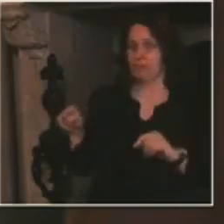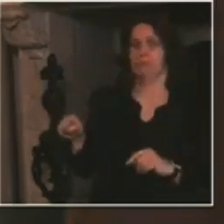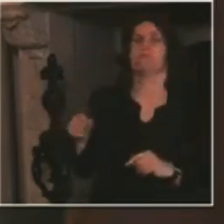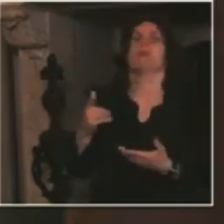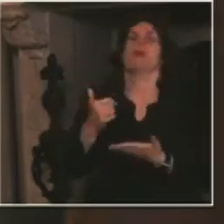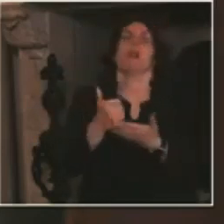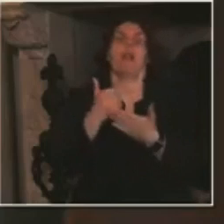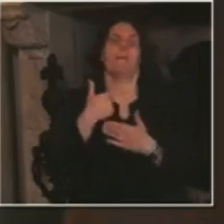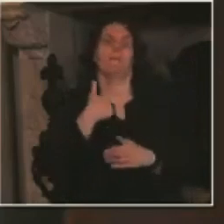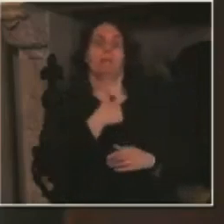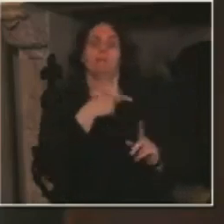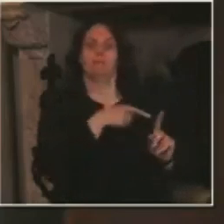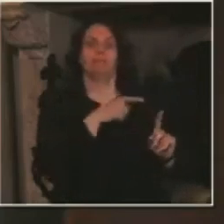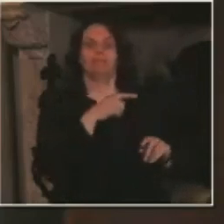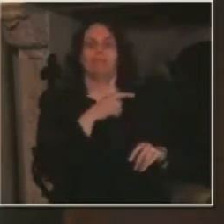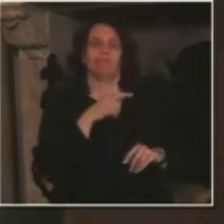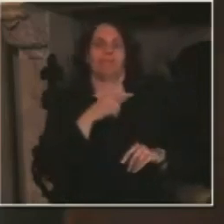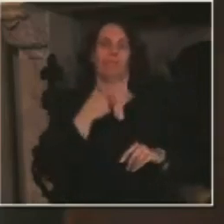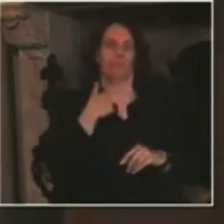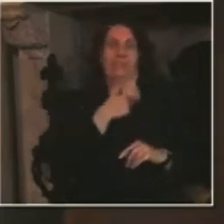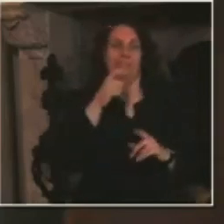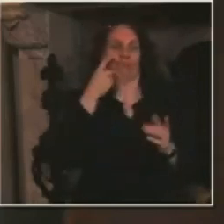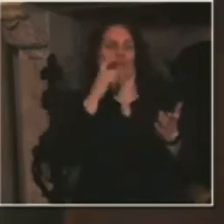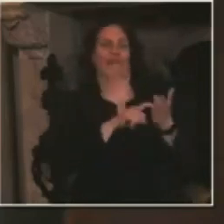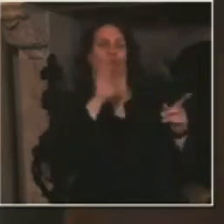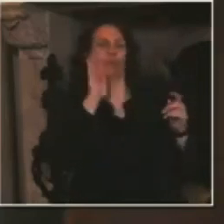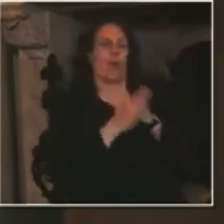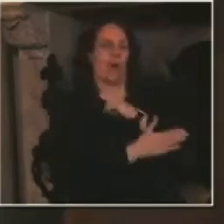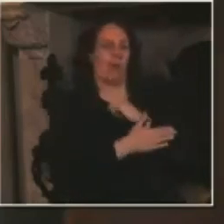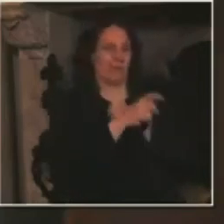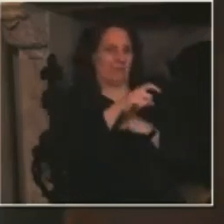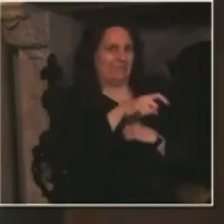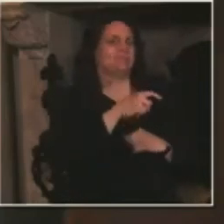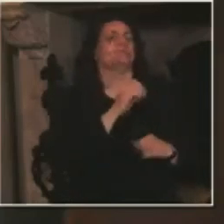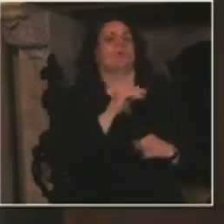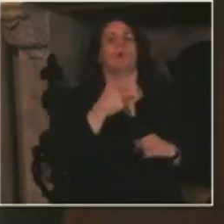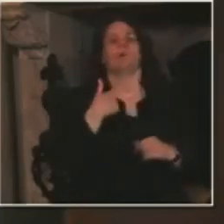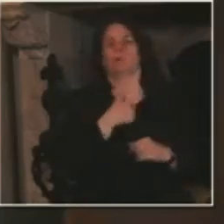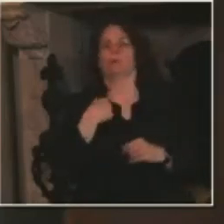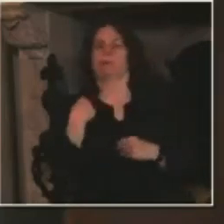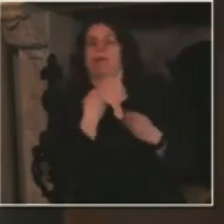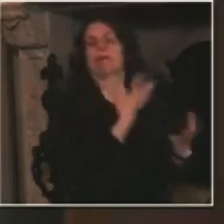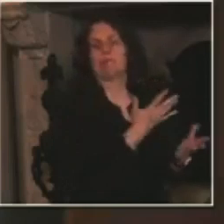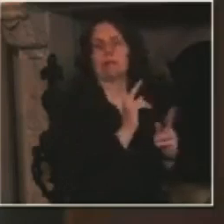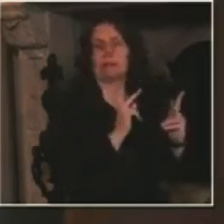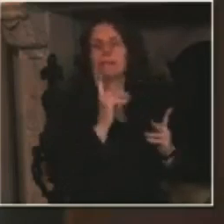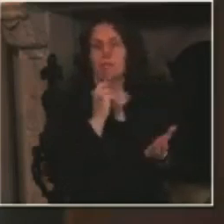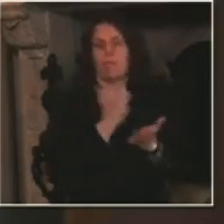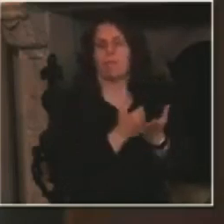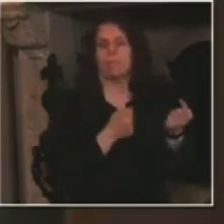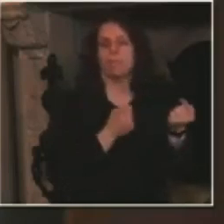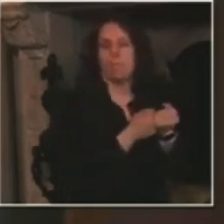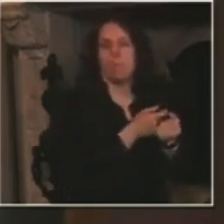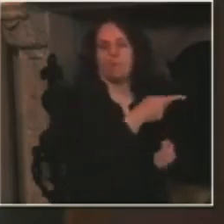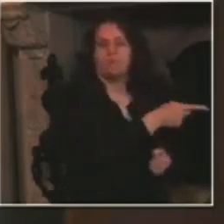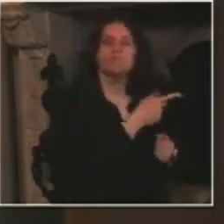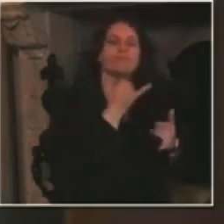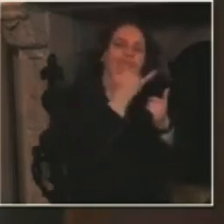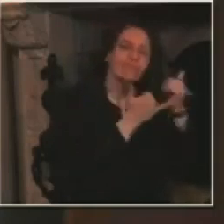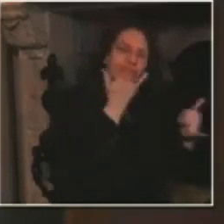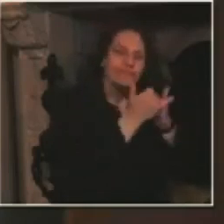we have done. Specifically, they have referred 196 positive cases to our surge